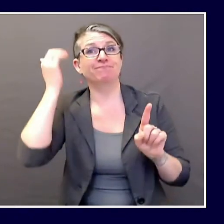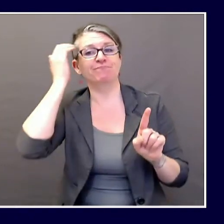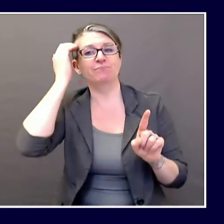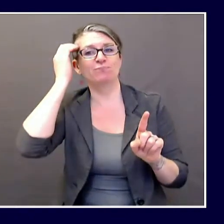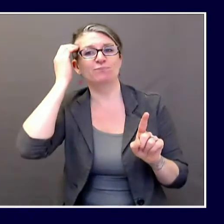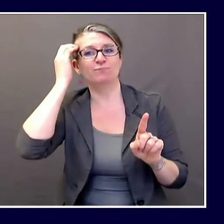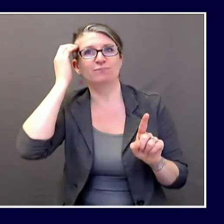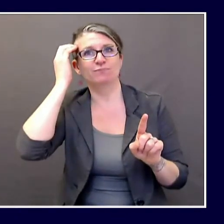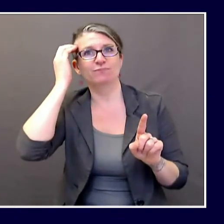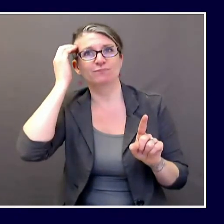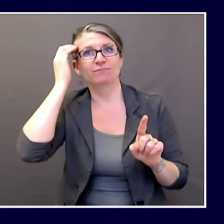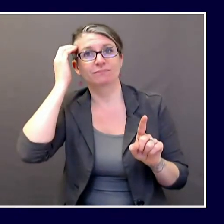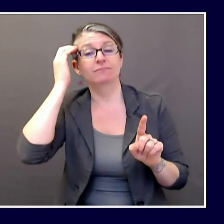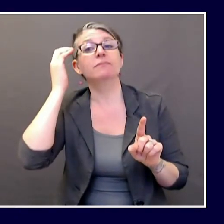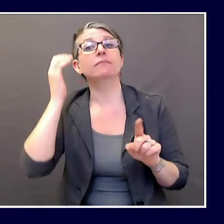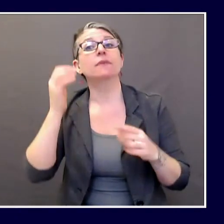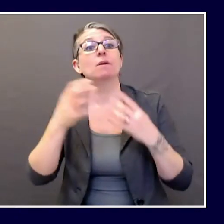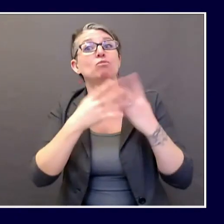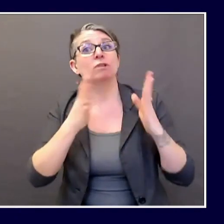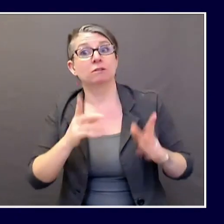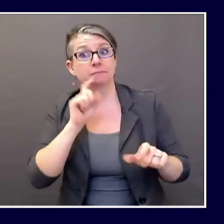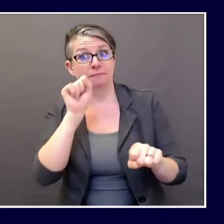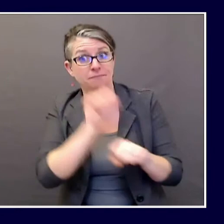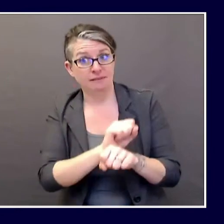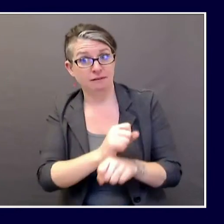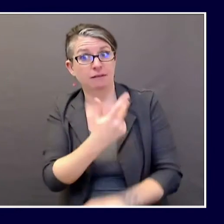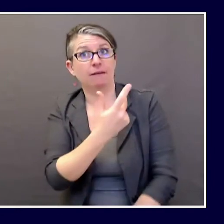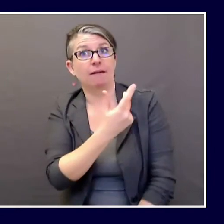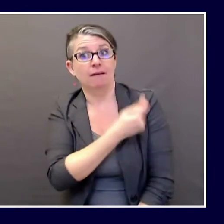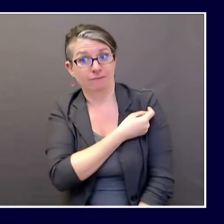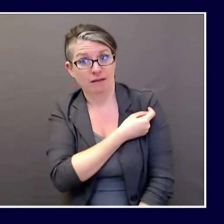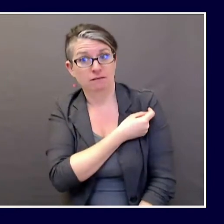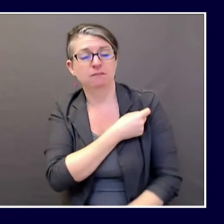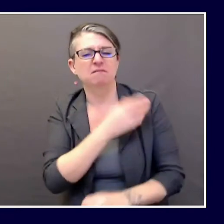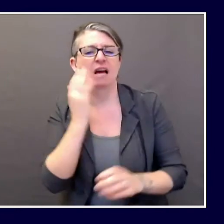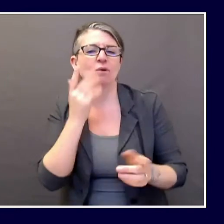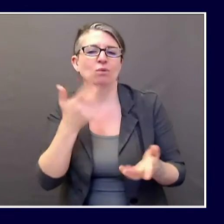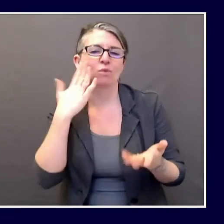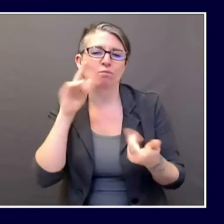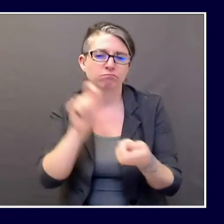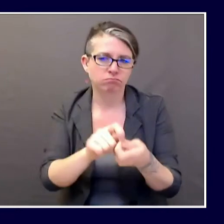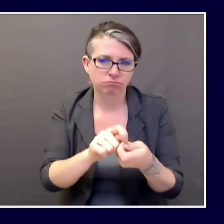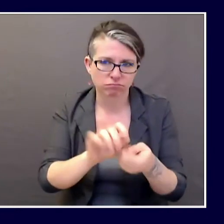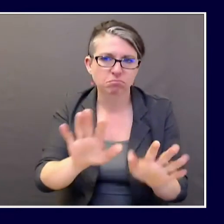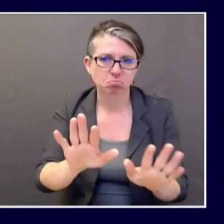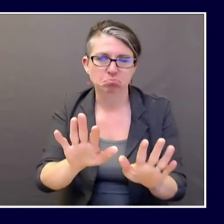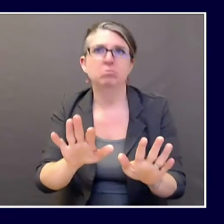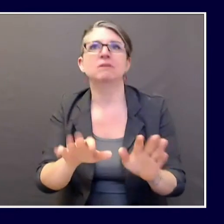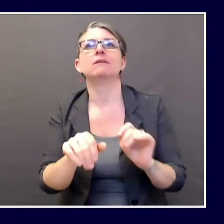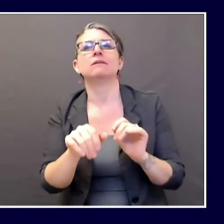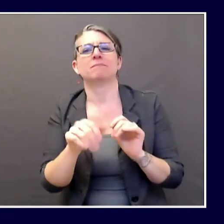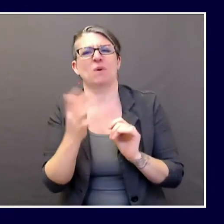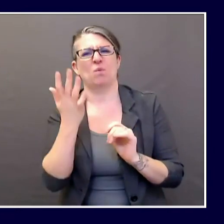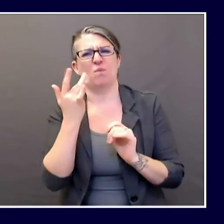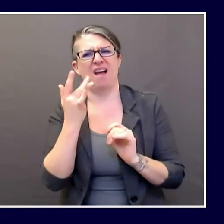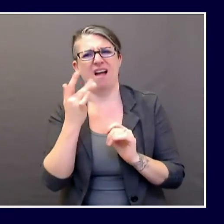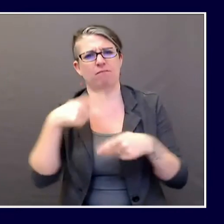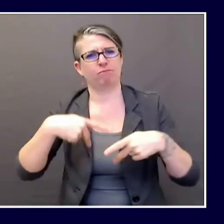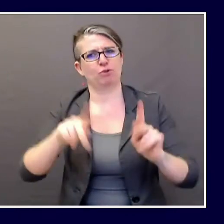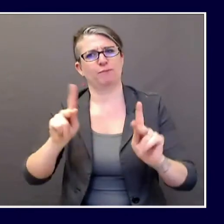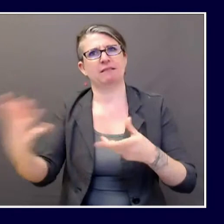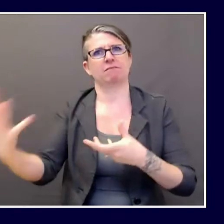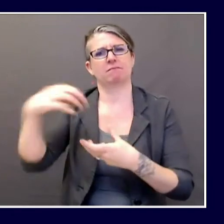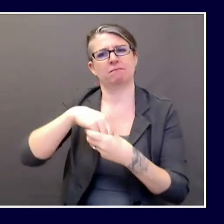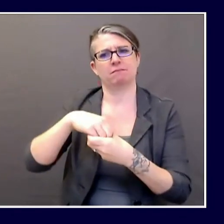question. What is it about now that makes this possible to vaccinate them? And can you talk to me about some of